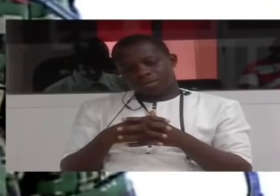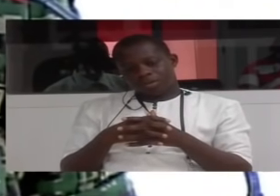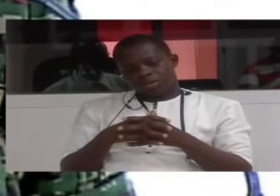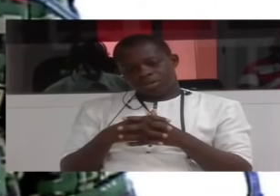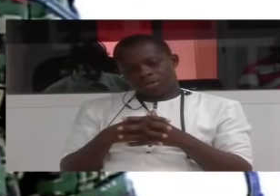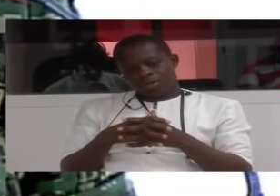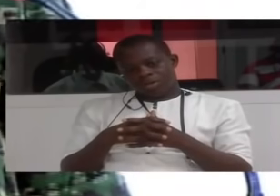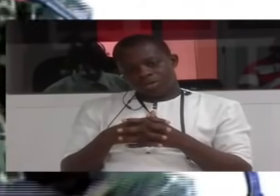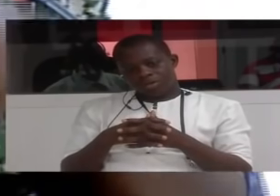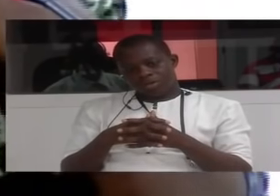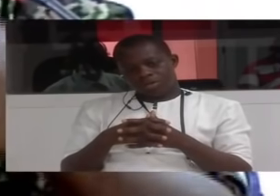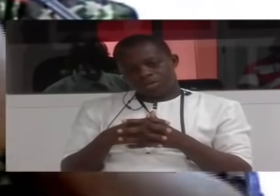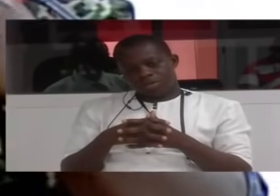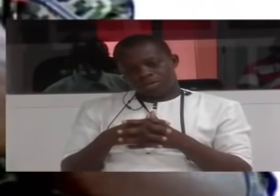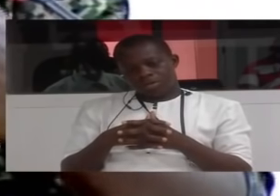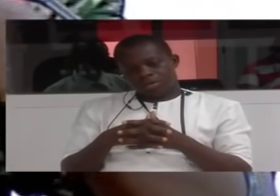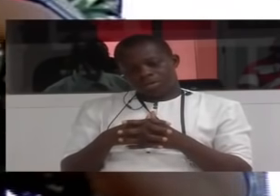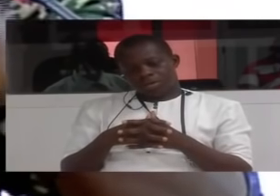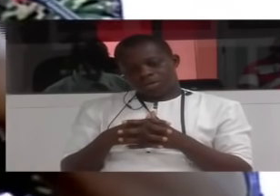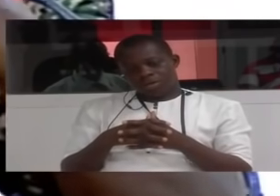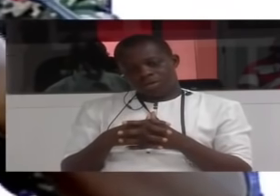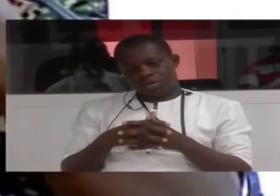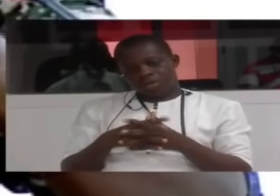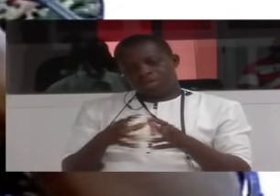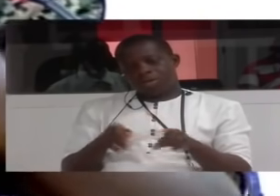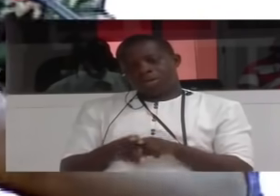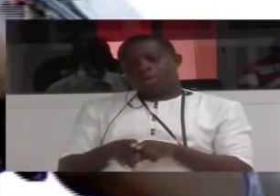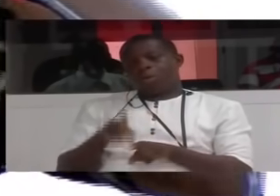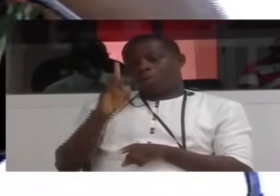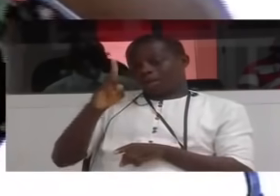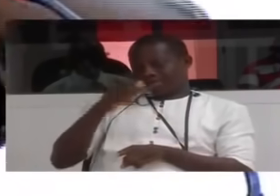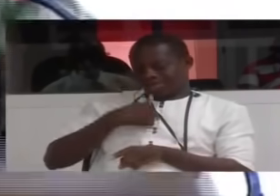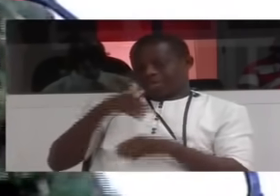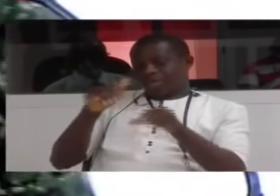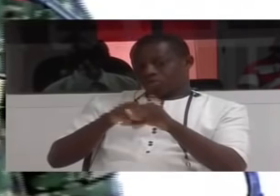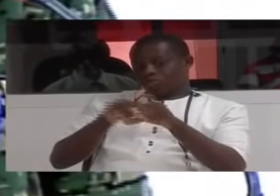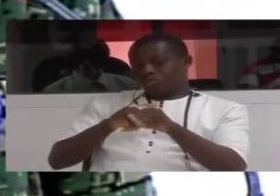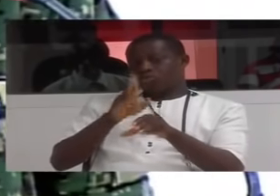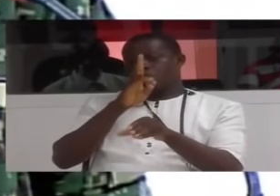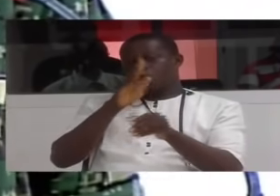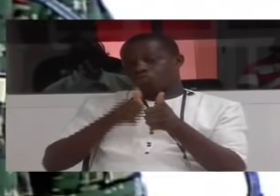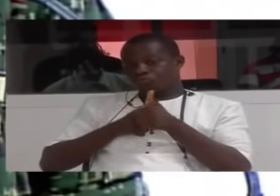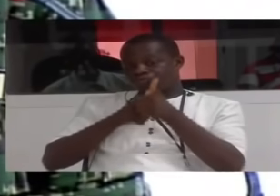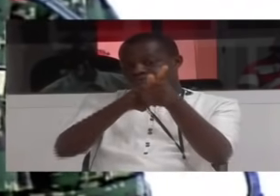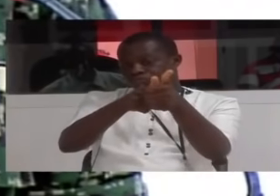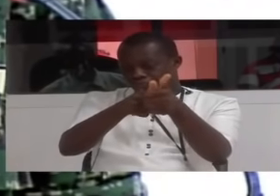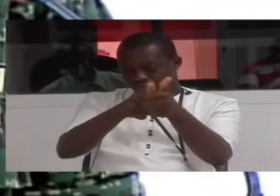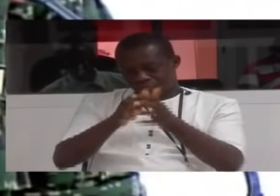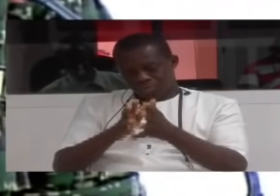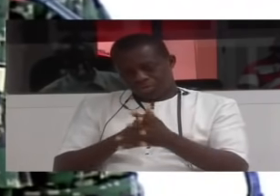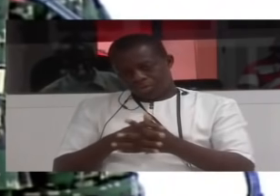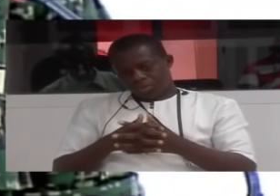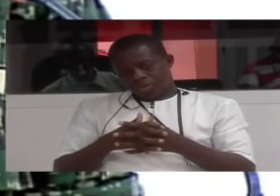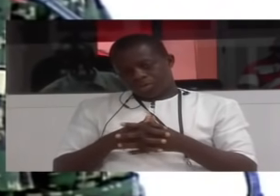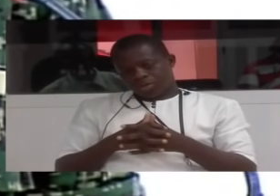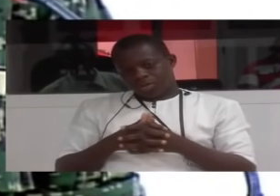on his way back, ben bi bokon na si ñinga xamne ñoko escort. On that occasion, I was one of the